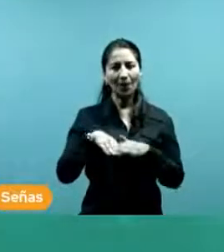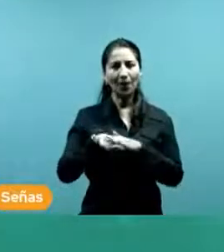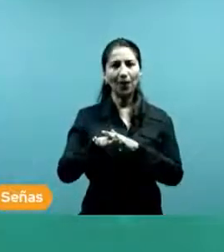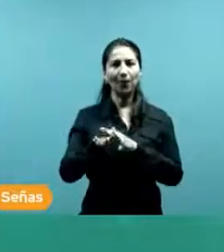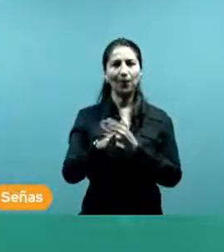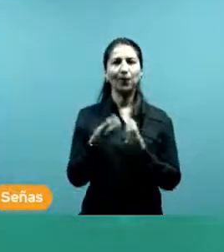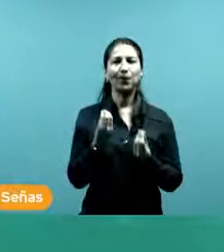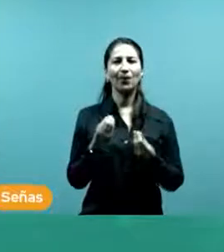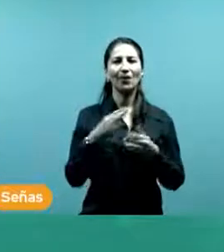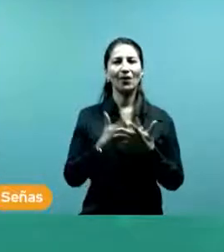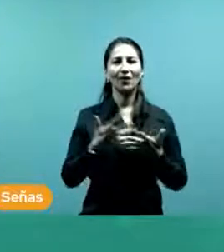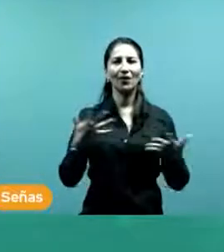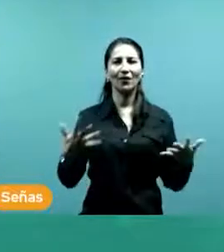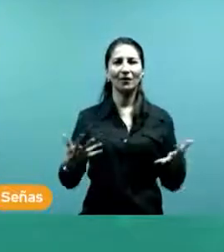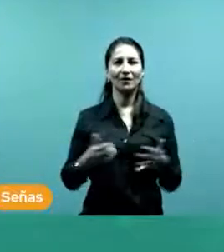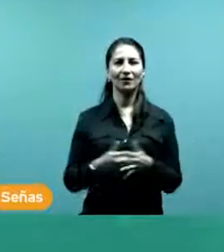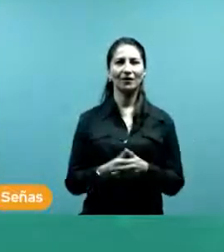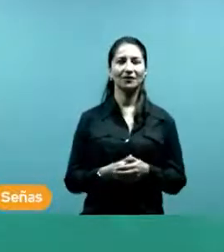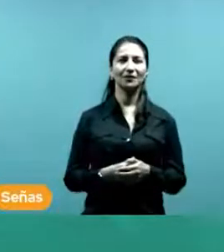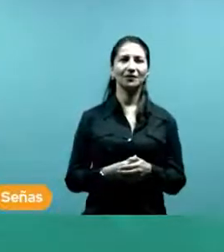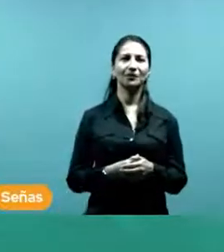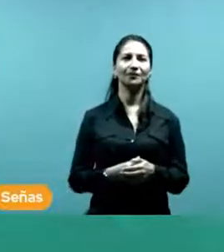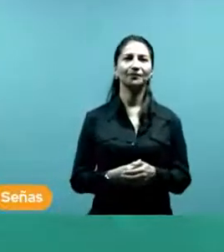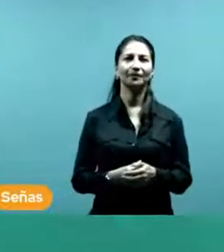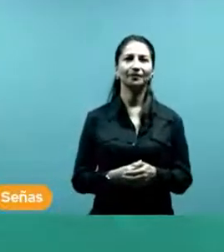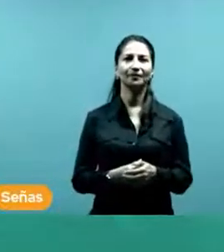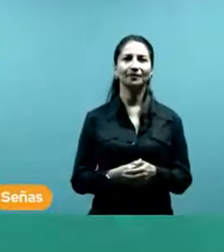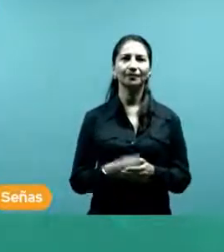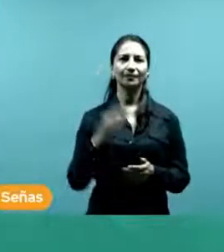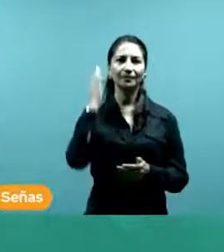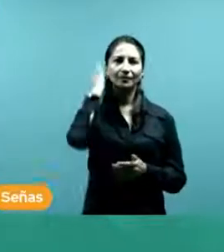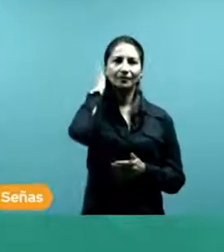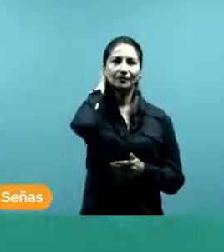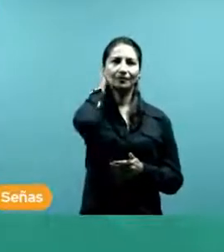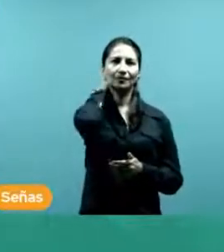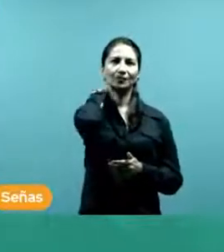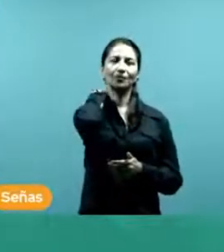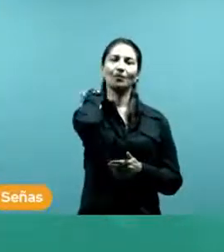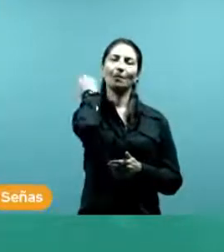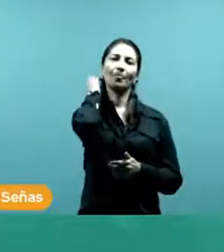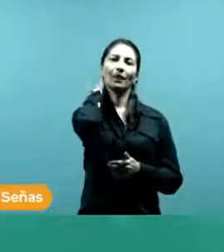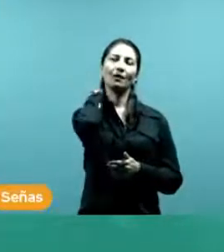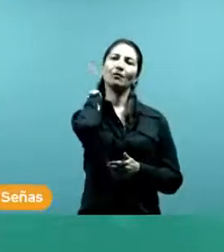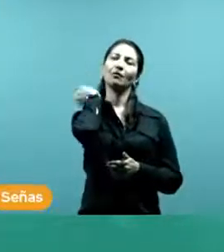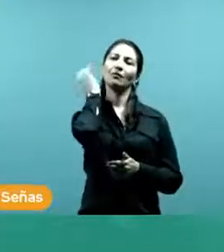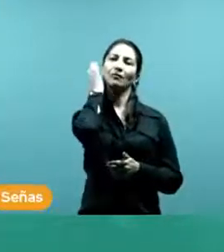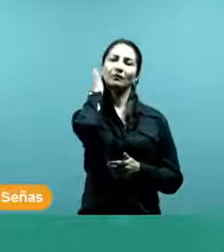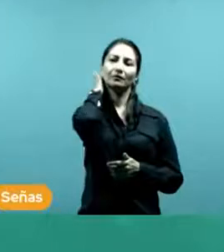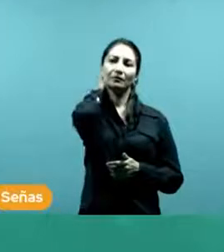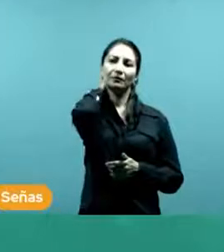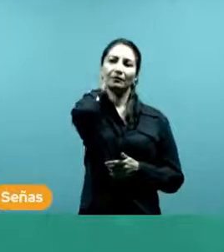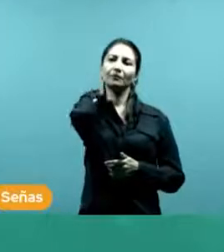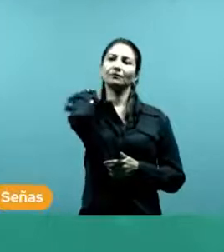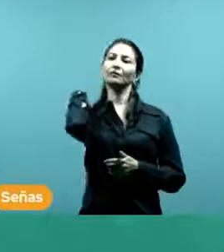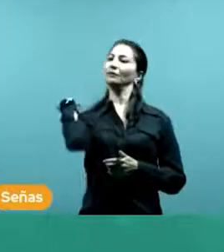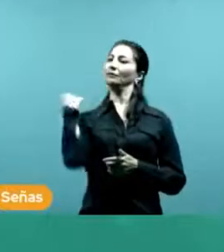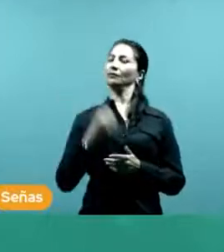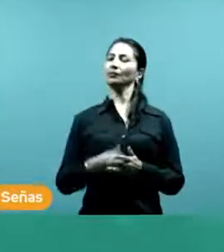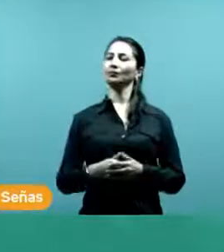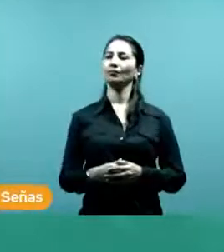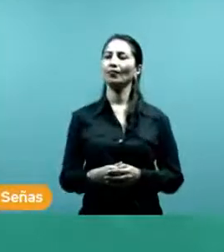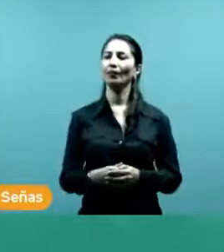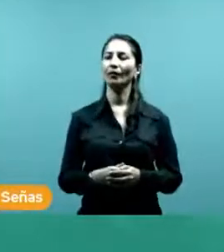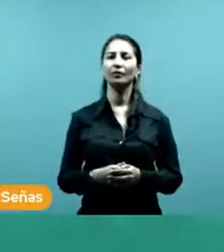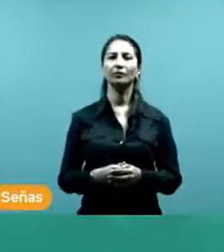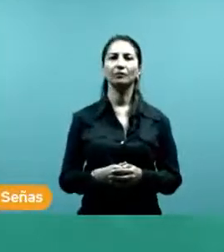can find the, you can see this pocket knife, and on some of the objects that we discovered, we could also find camp numbers, which